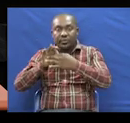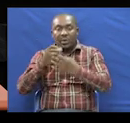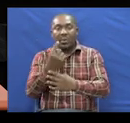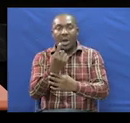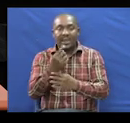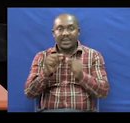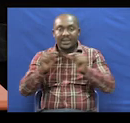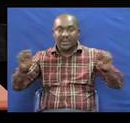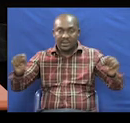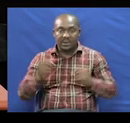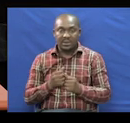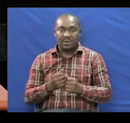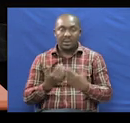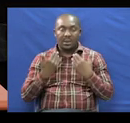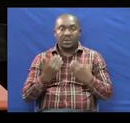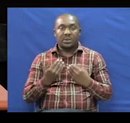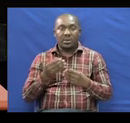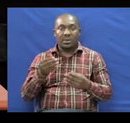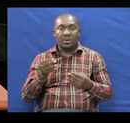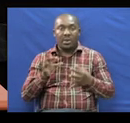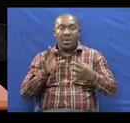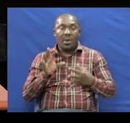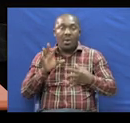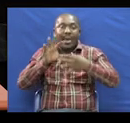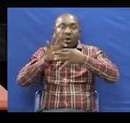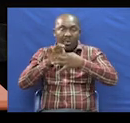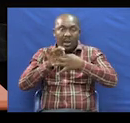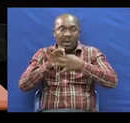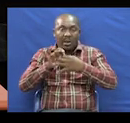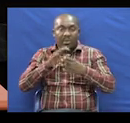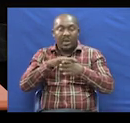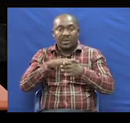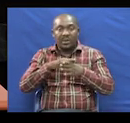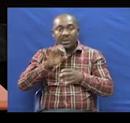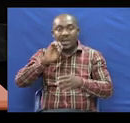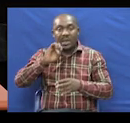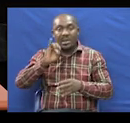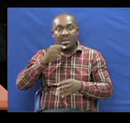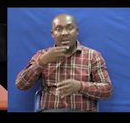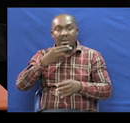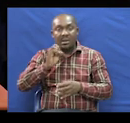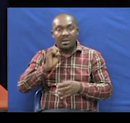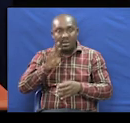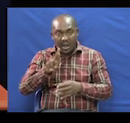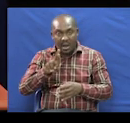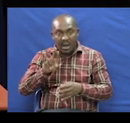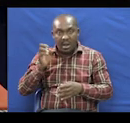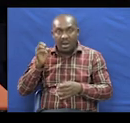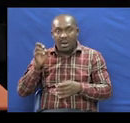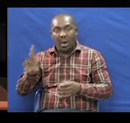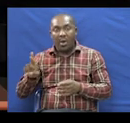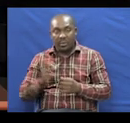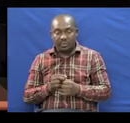combine that? We are going to combine or to organize that sentence by using either or. Here we go again. So